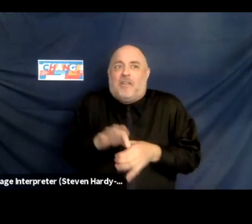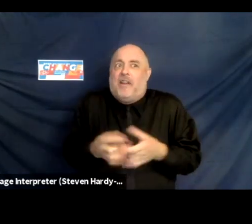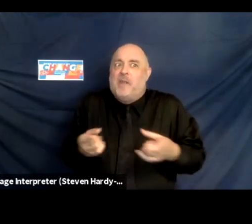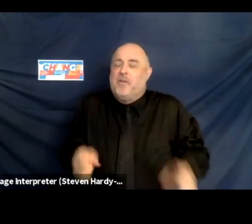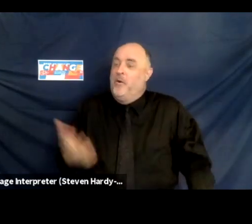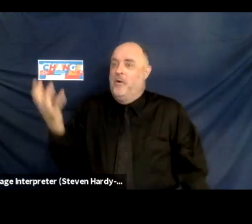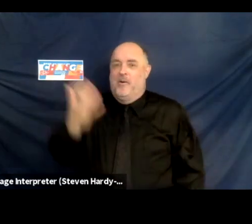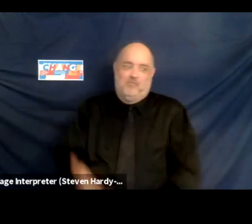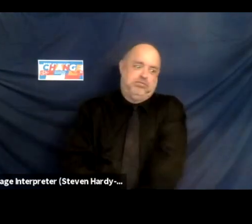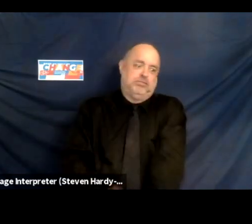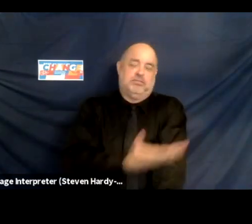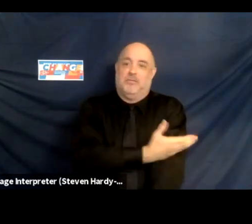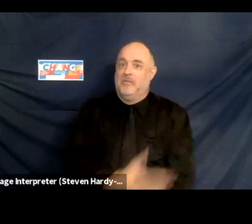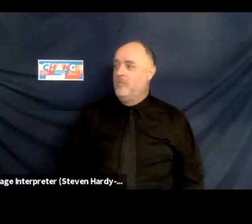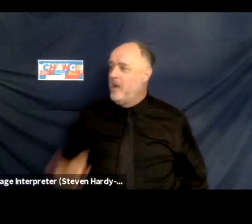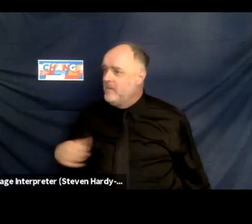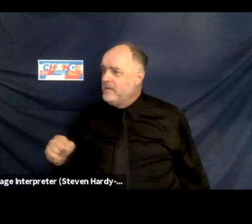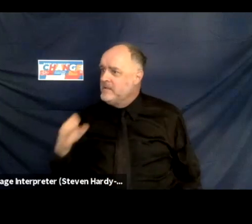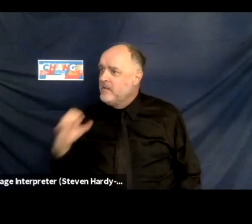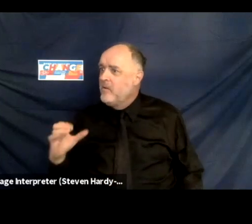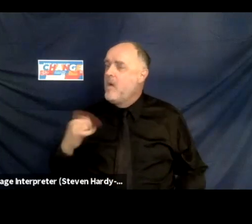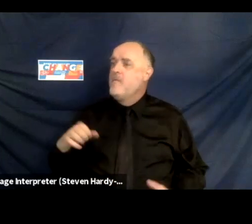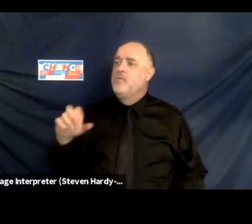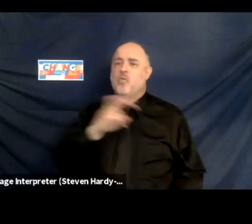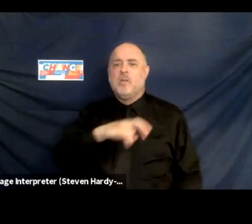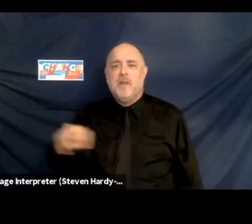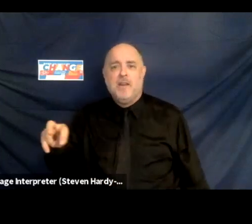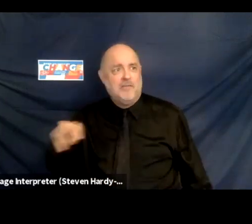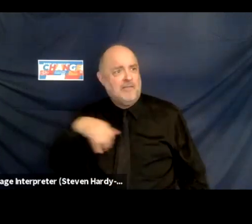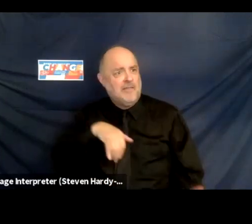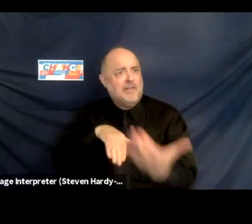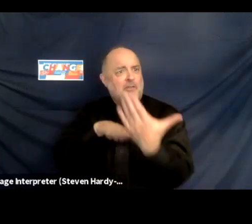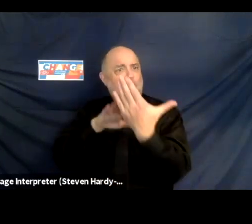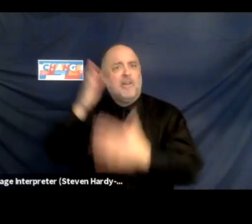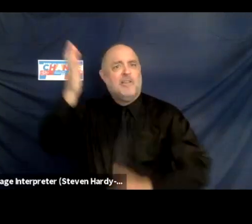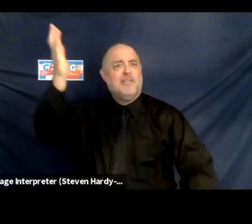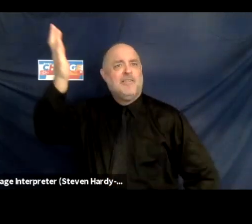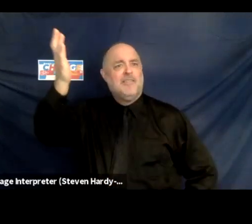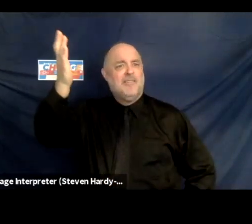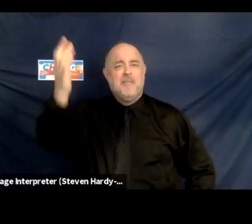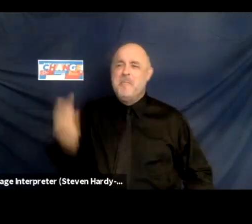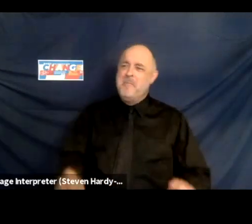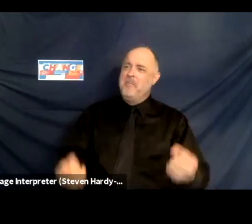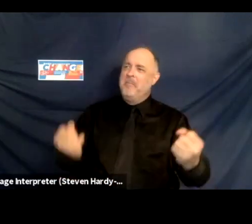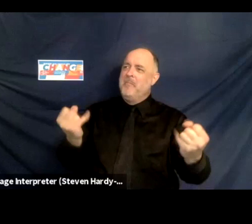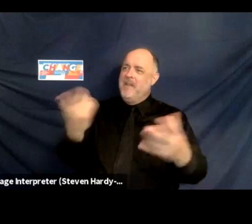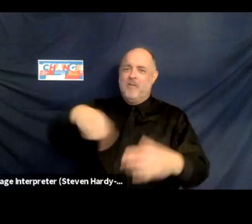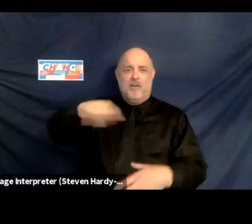have a Secretary of Transportation here addressing many of our issues of